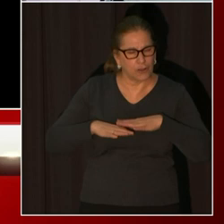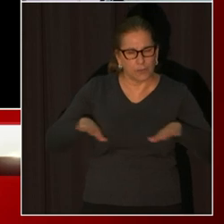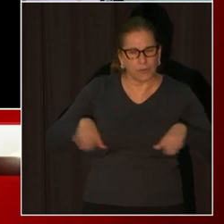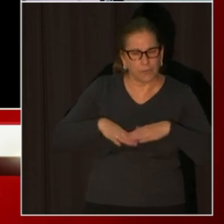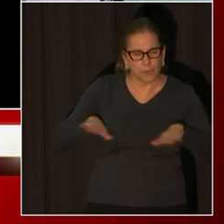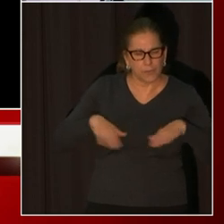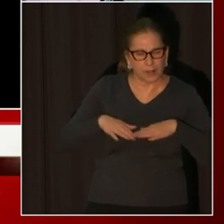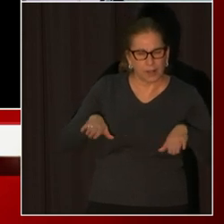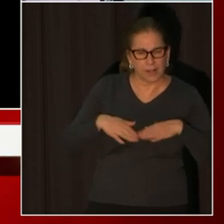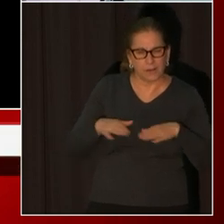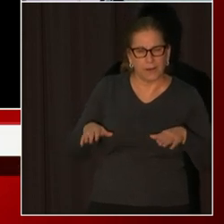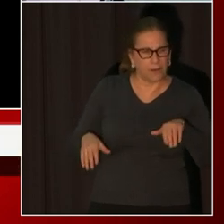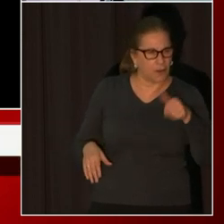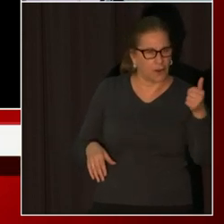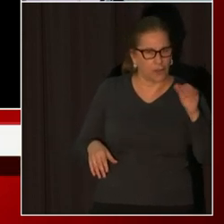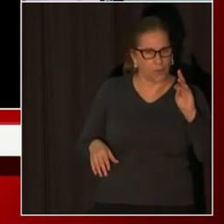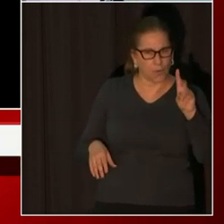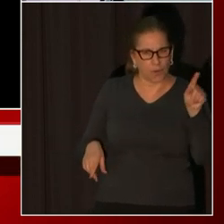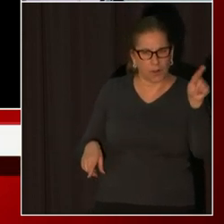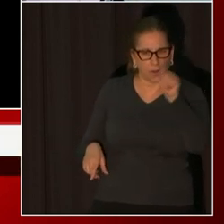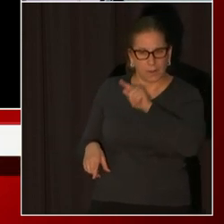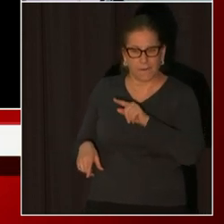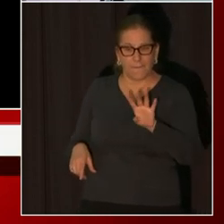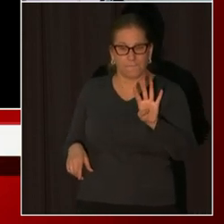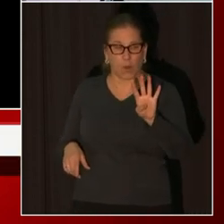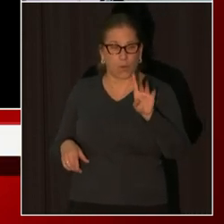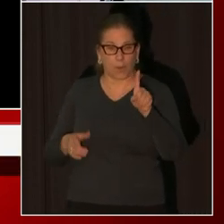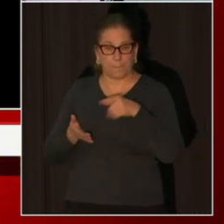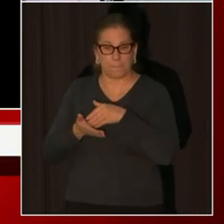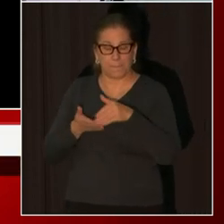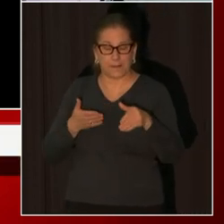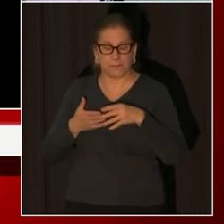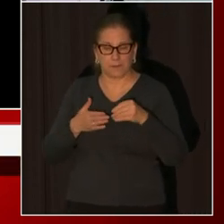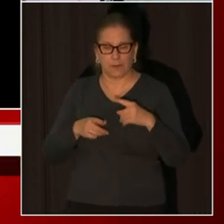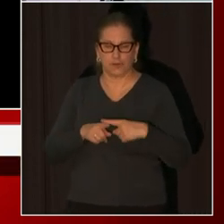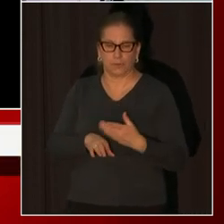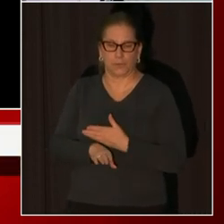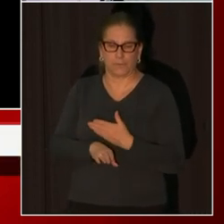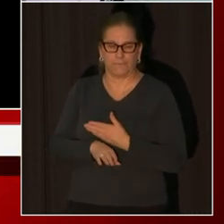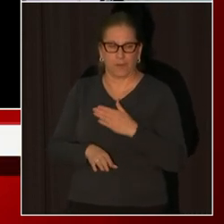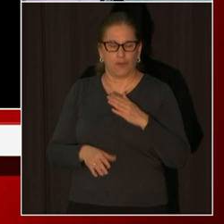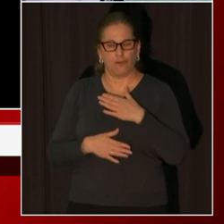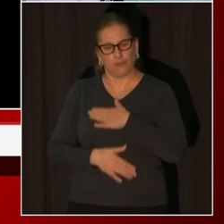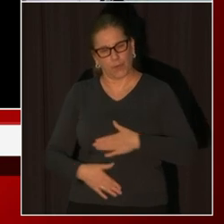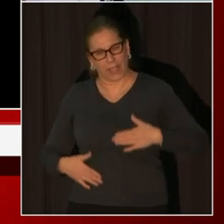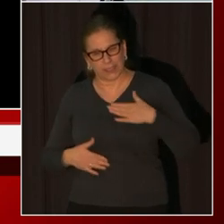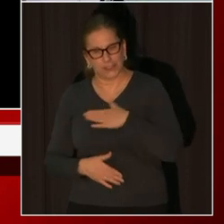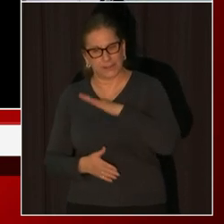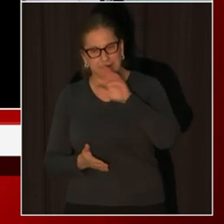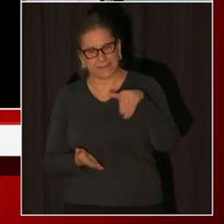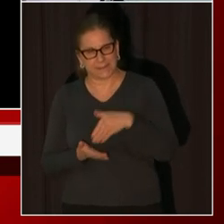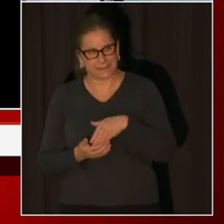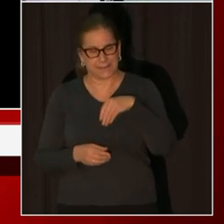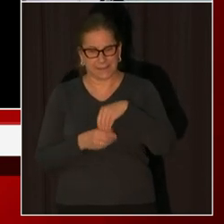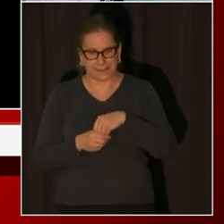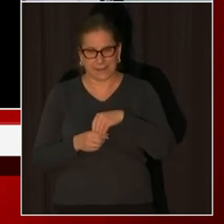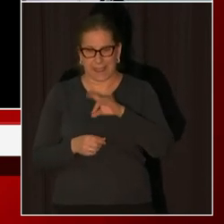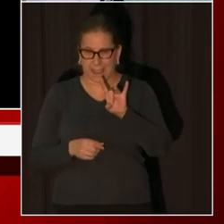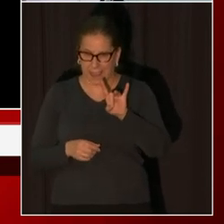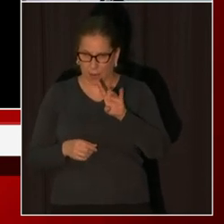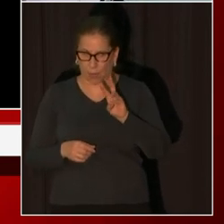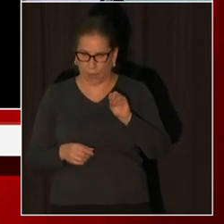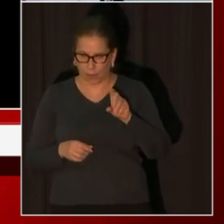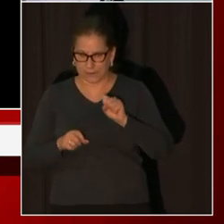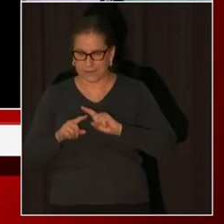4. $41 million to improve and preserve recreation facilities in all 8 wards, including investments in ADA compliance,